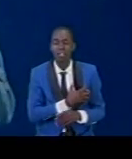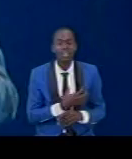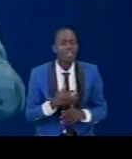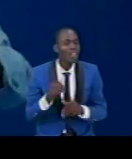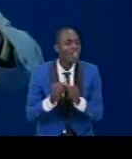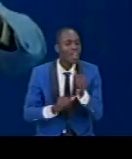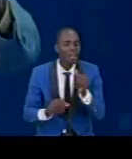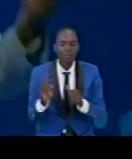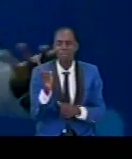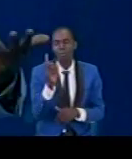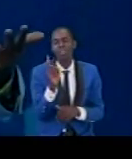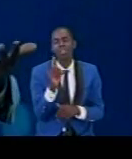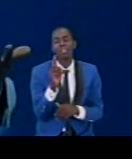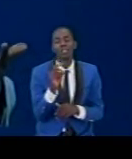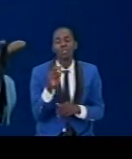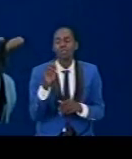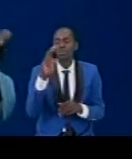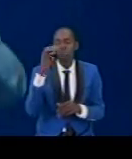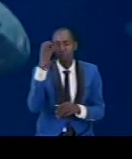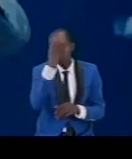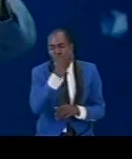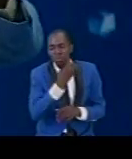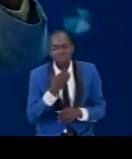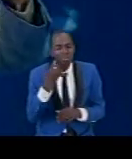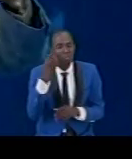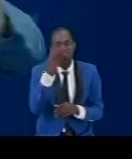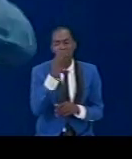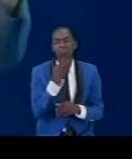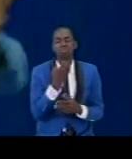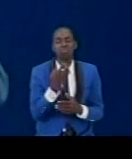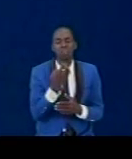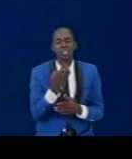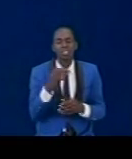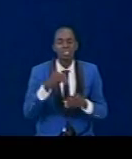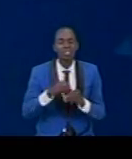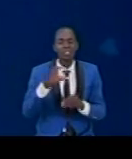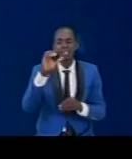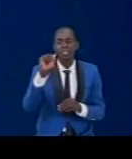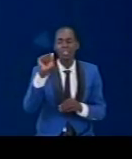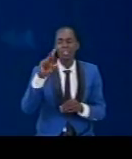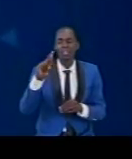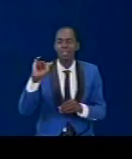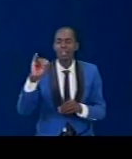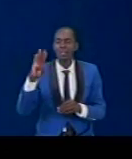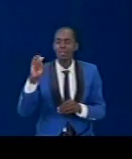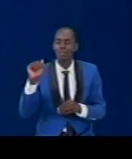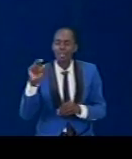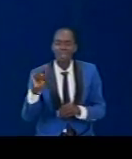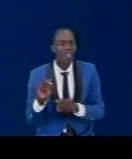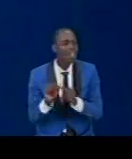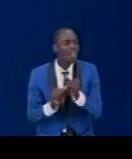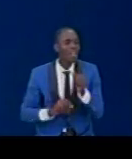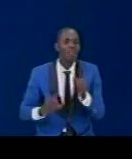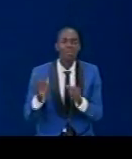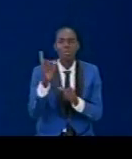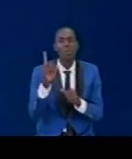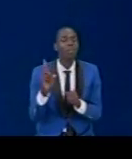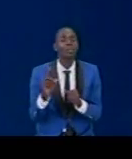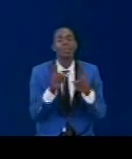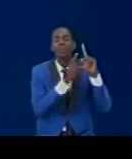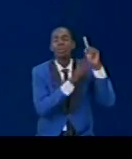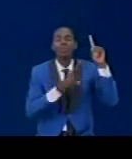Everywhere, amen. Europe, amen. In the Caribbean, amen. Everywhere, Lord, I